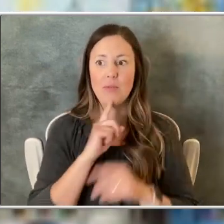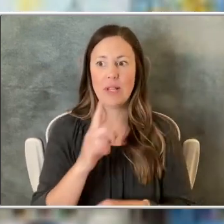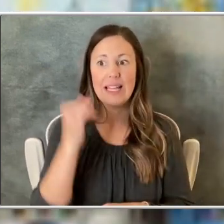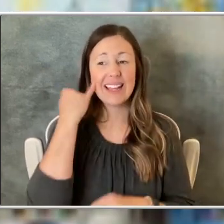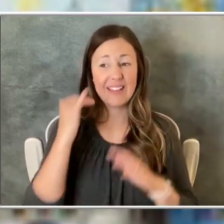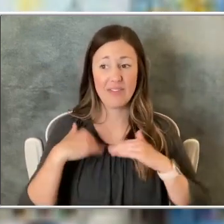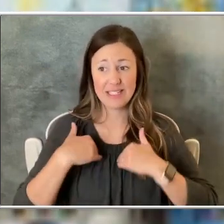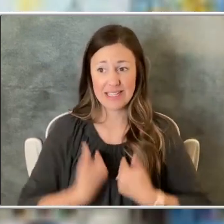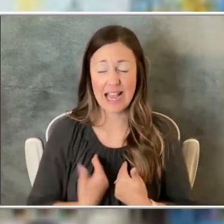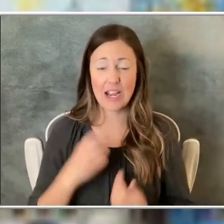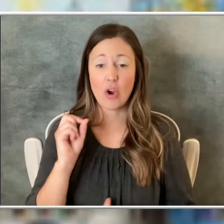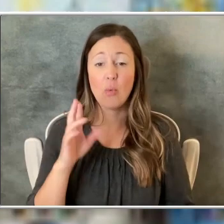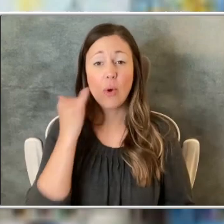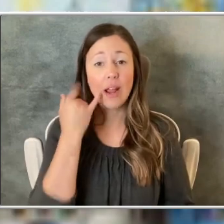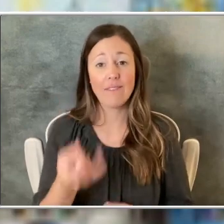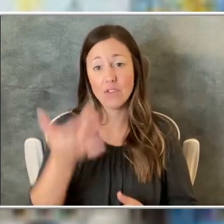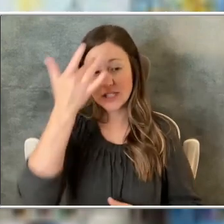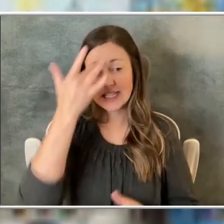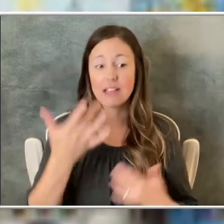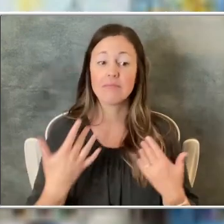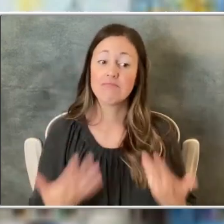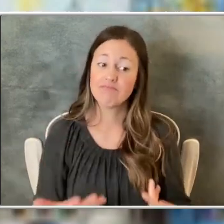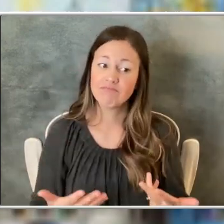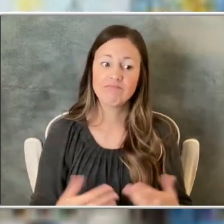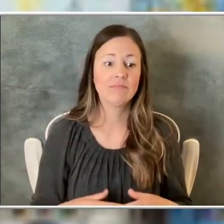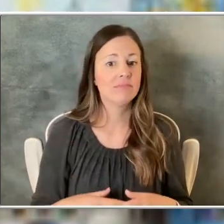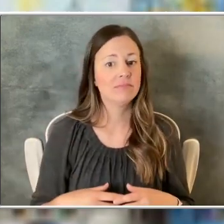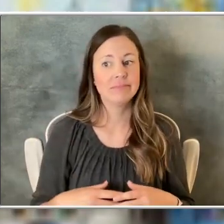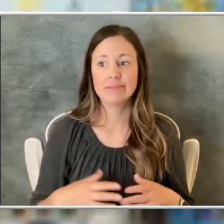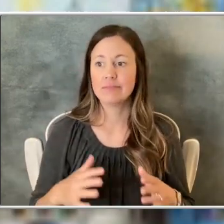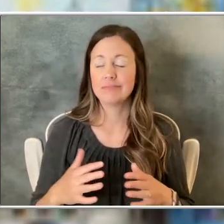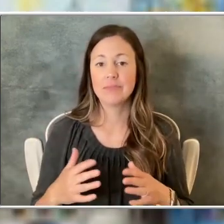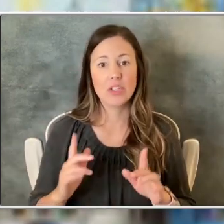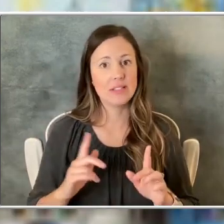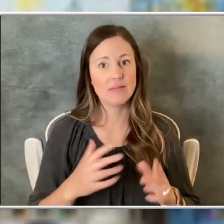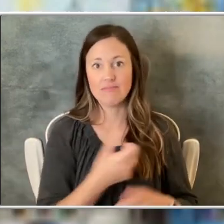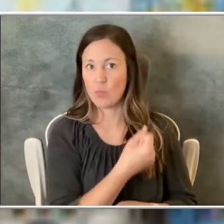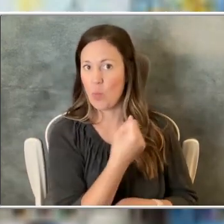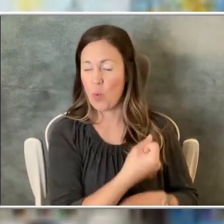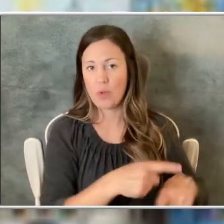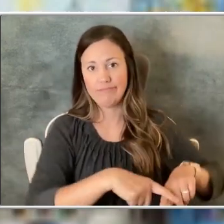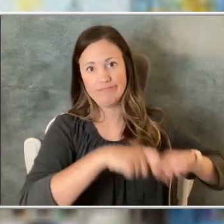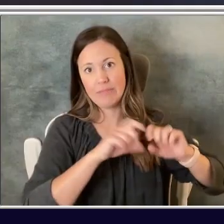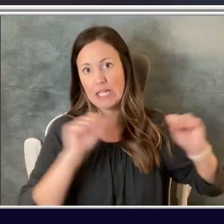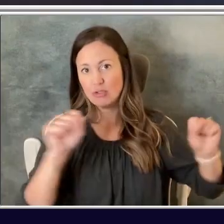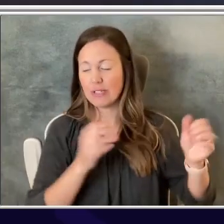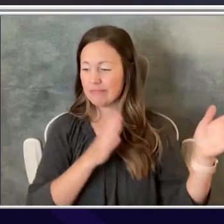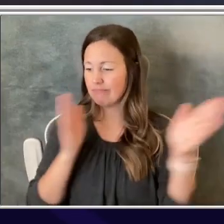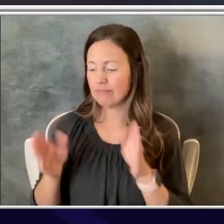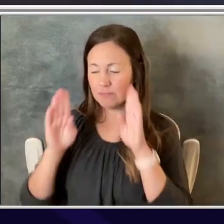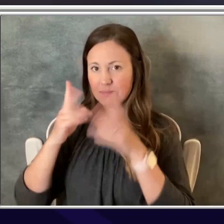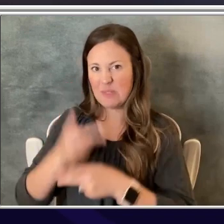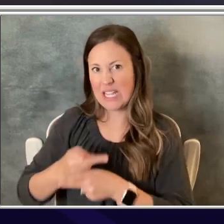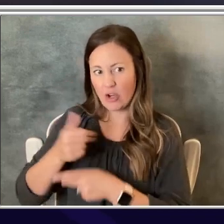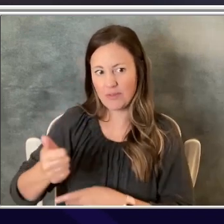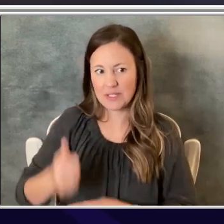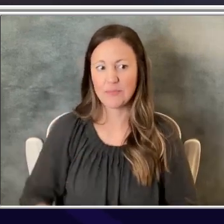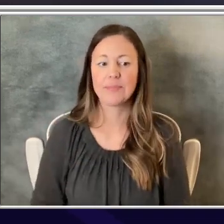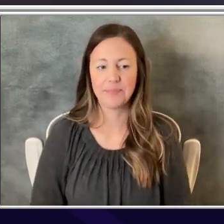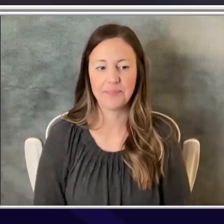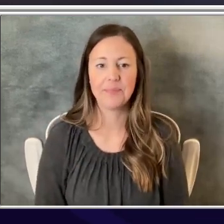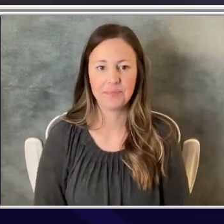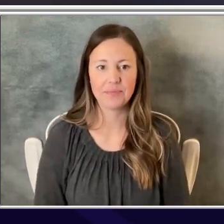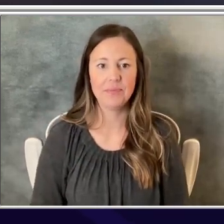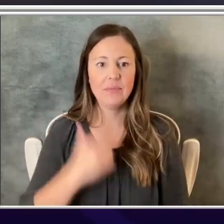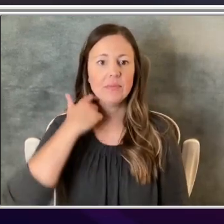tired or if you're sick, just forego the exercise and take care of your body. I feel like